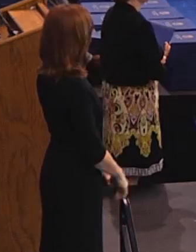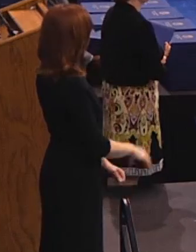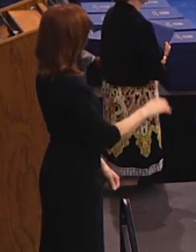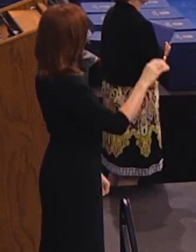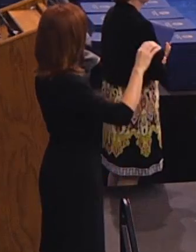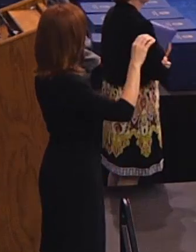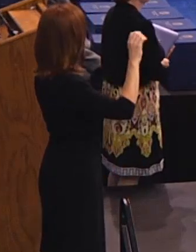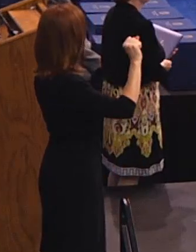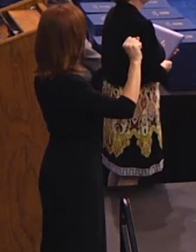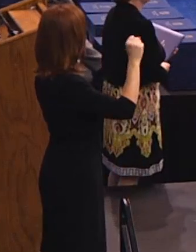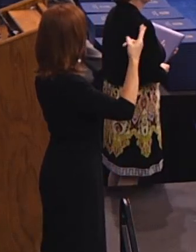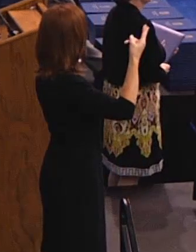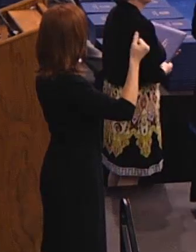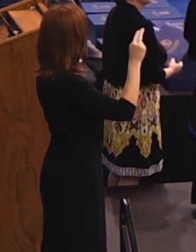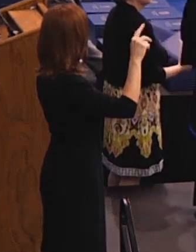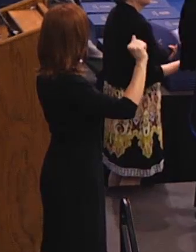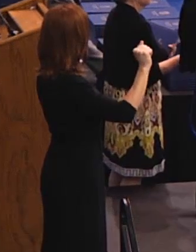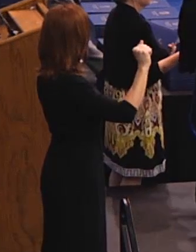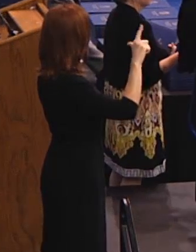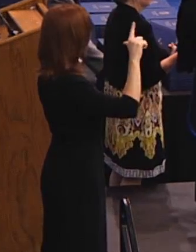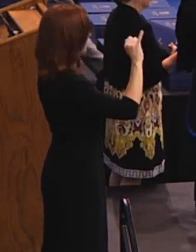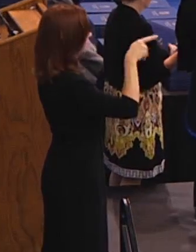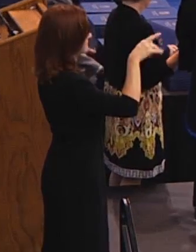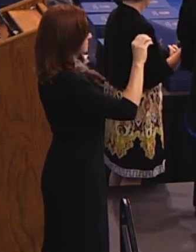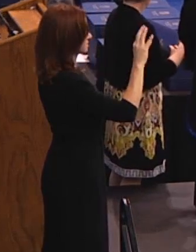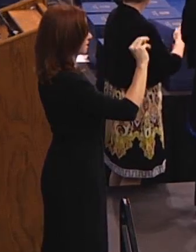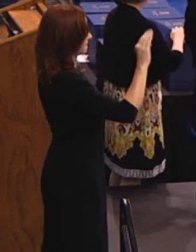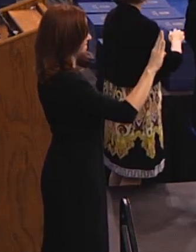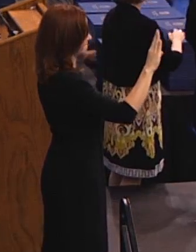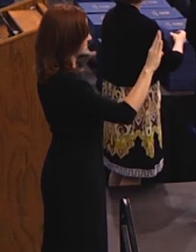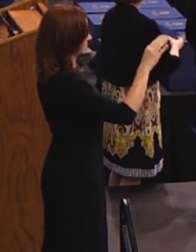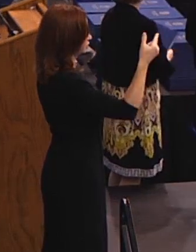Tanya Chantel Lipscomb, General Studies.